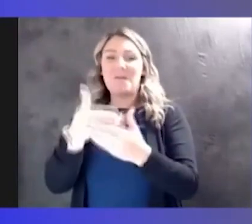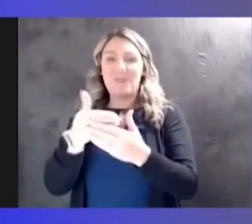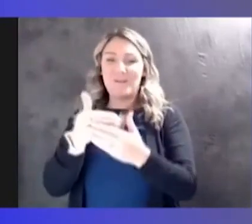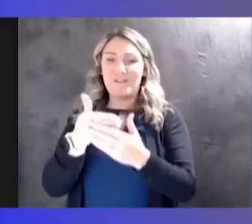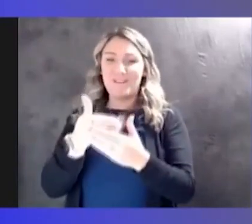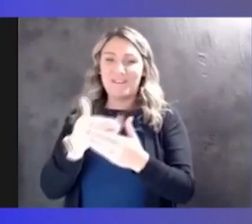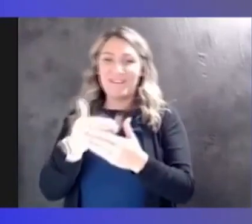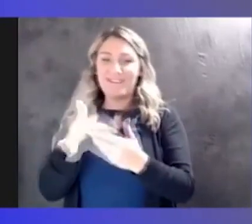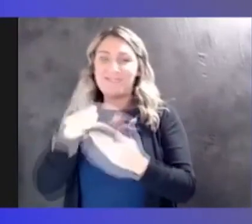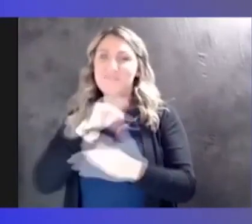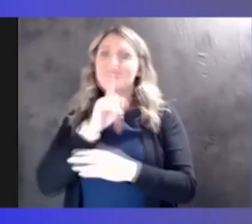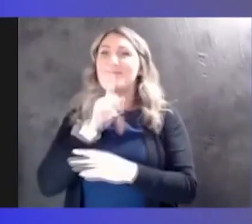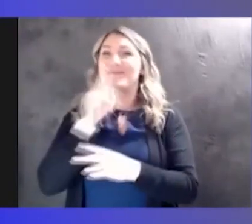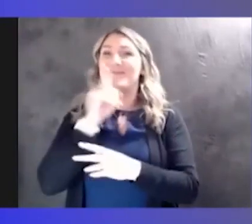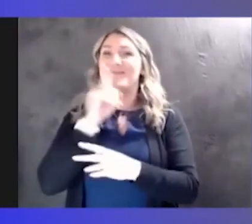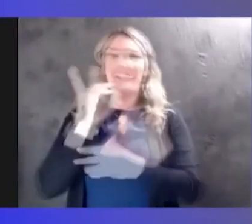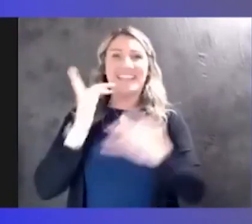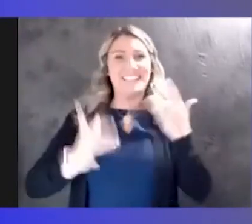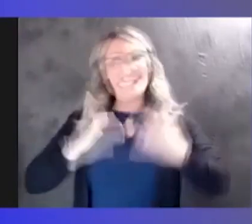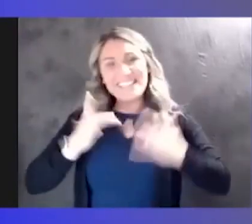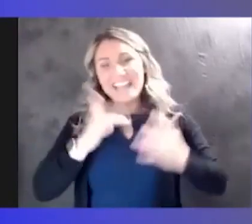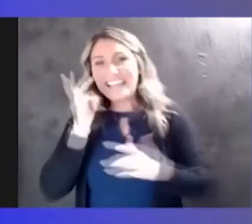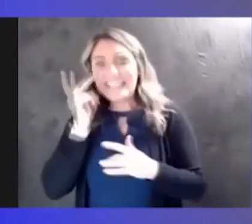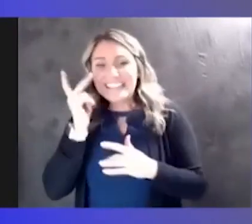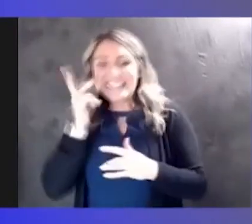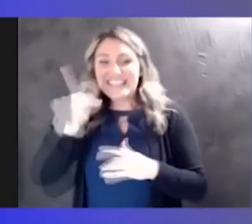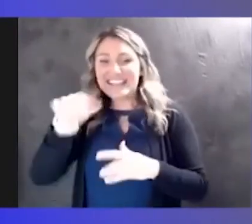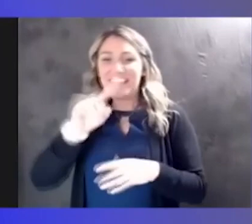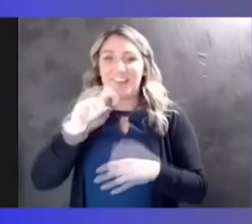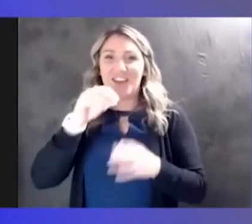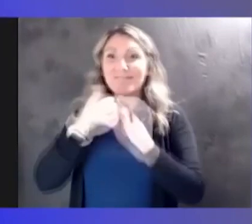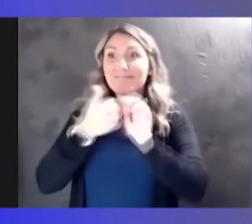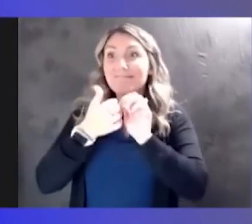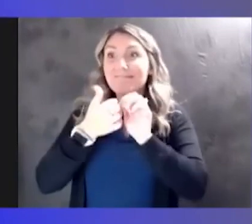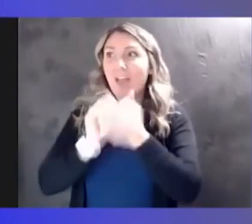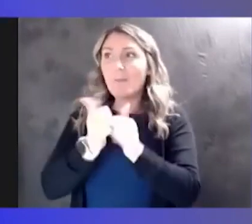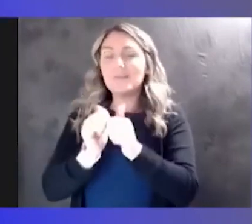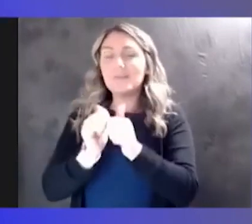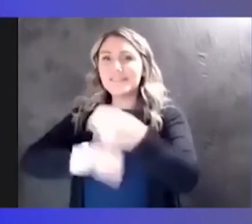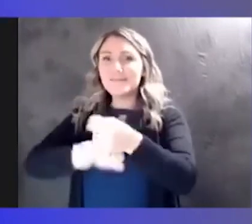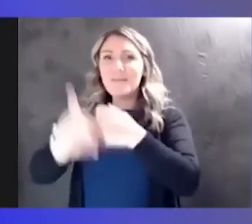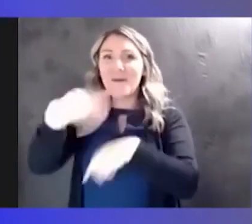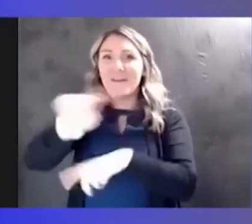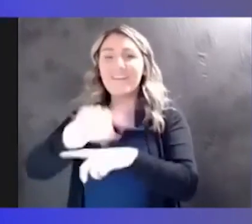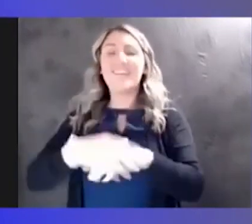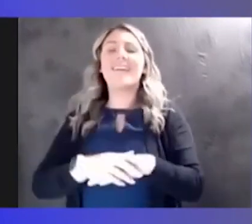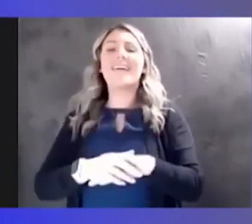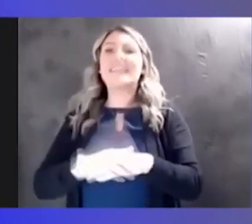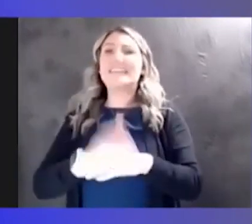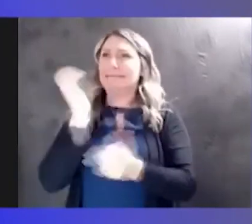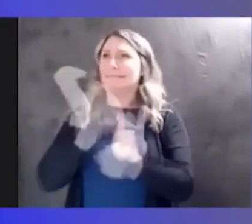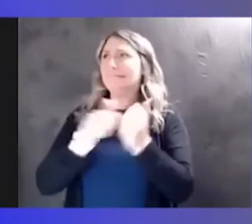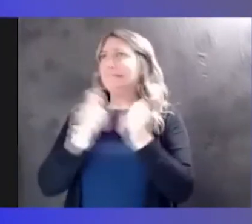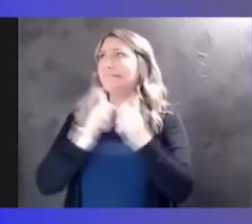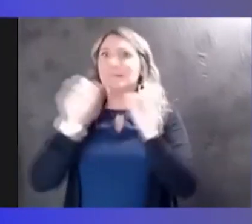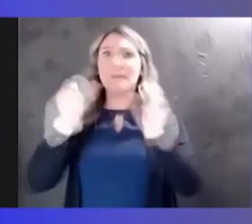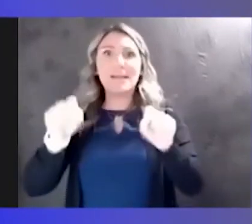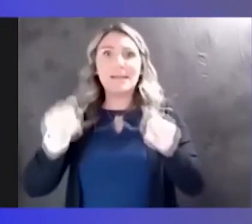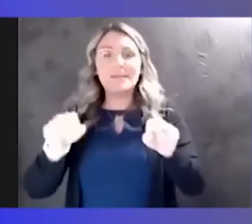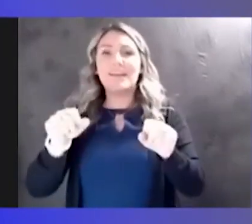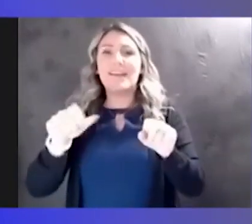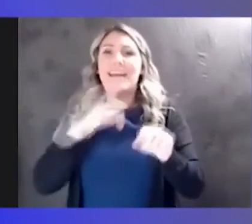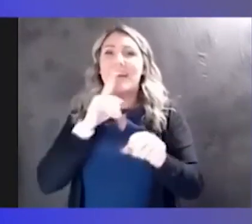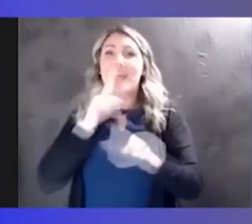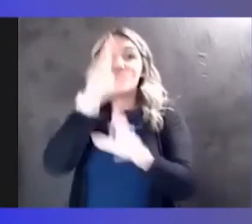excited to see them in competition. We're going to support them every way that we can, and I'm hoping to get into the boat